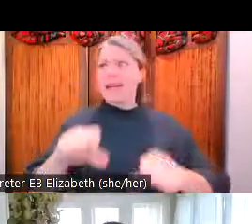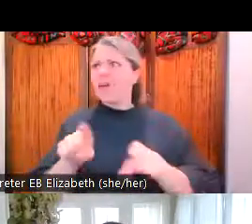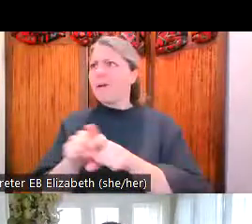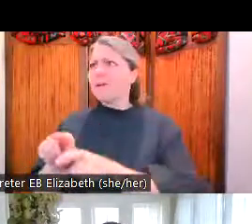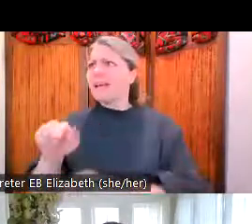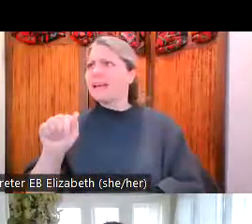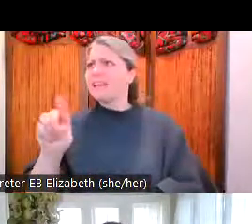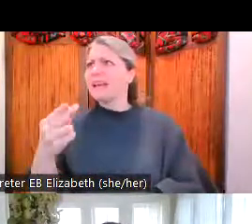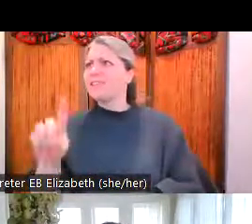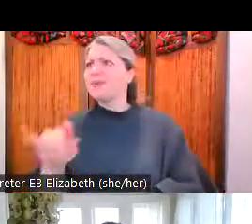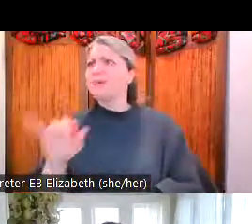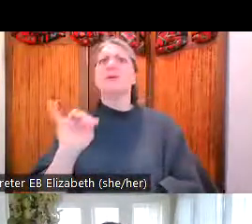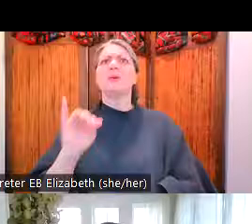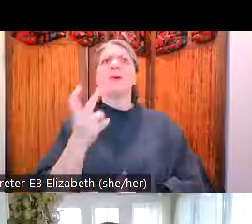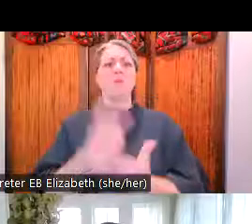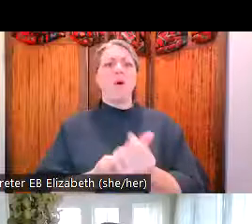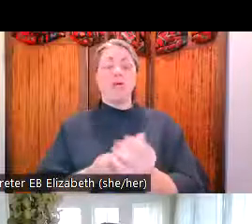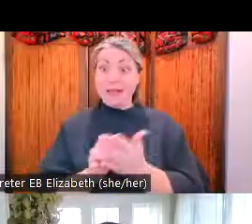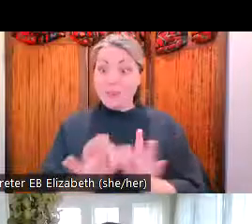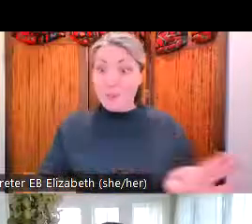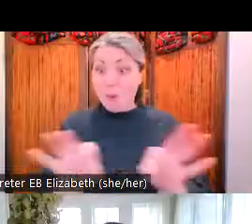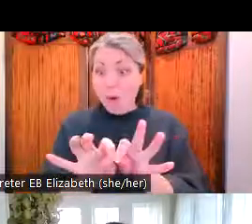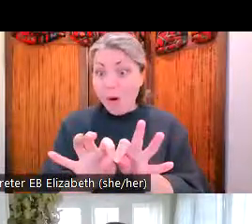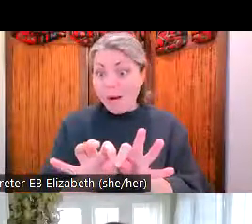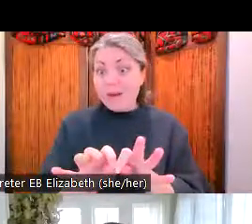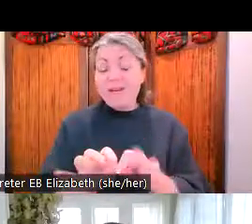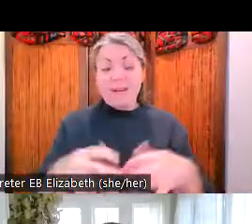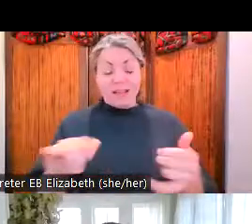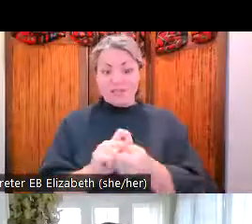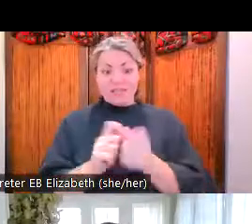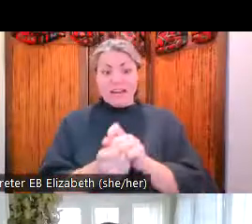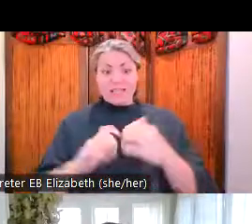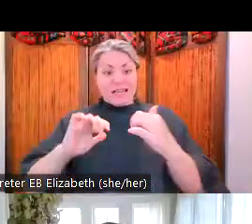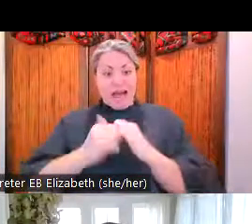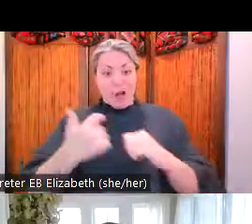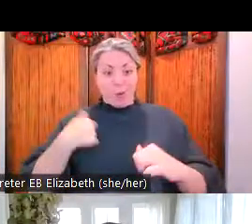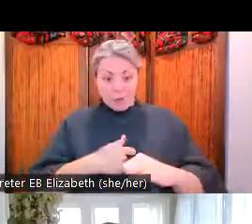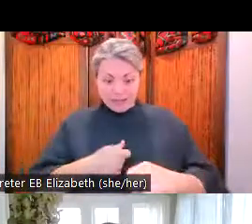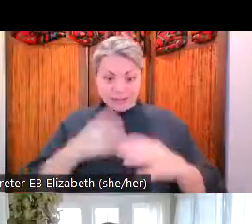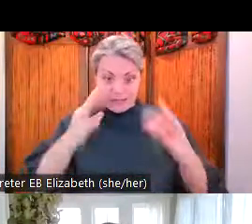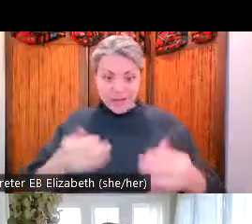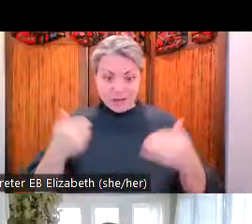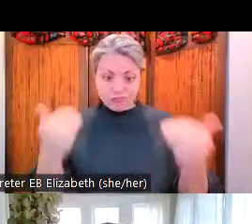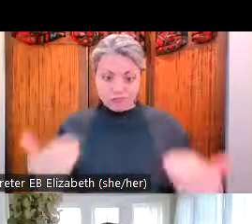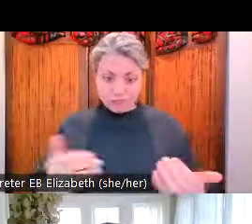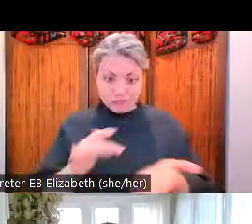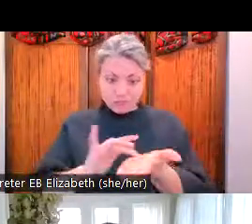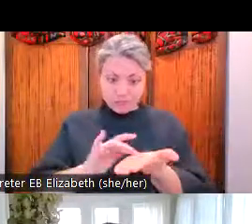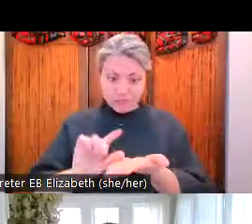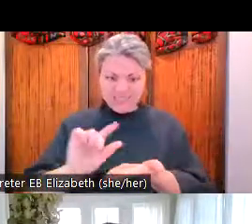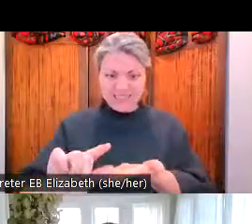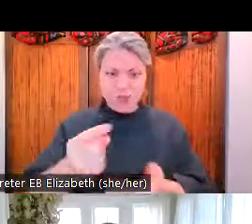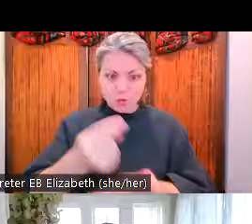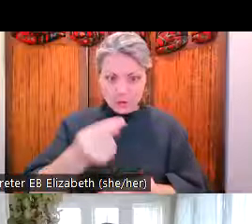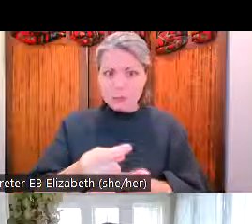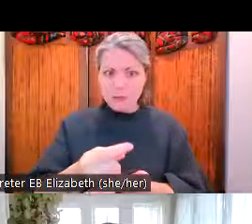actually important because the change had very real world impact on treatment, especially with medication. So as of